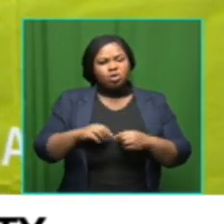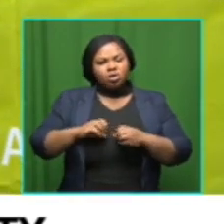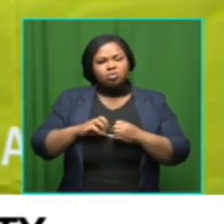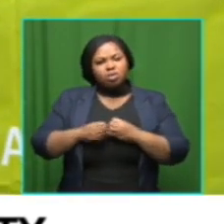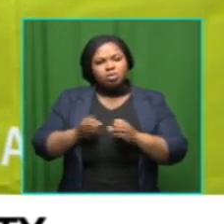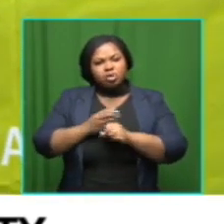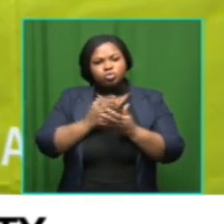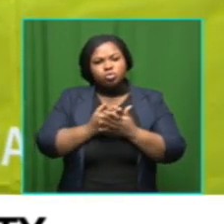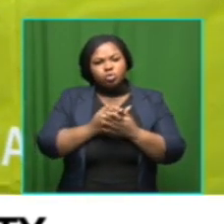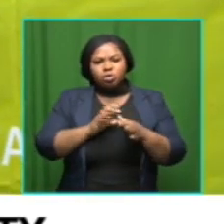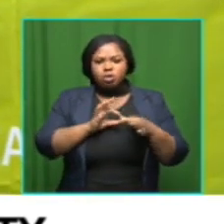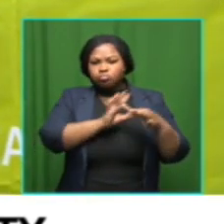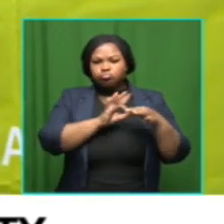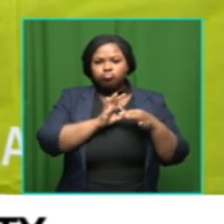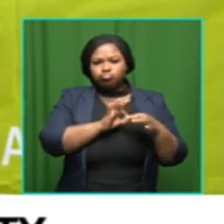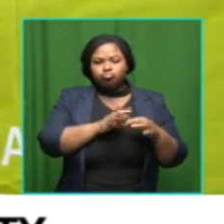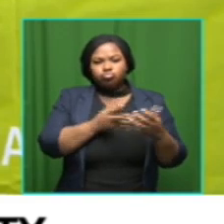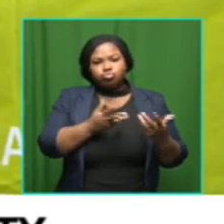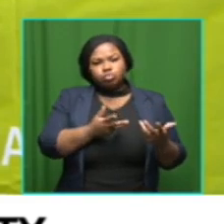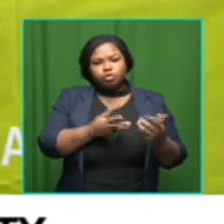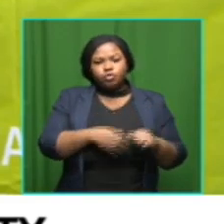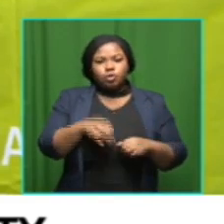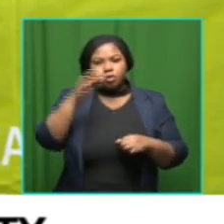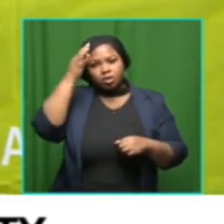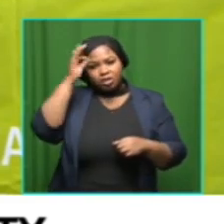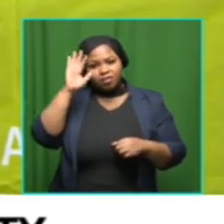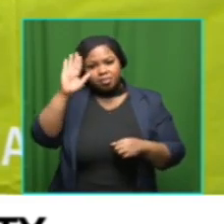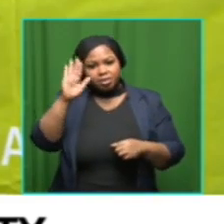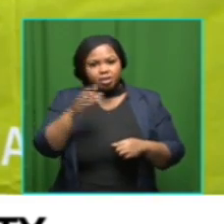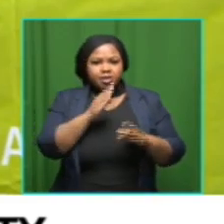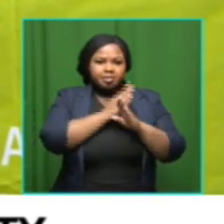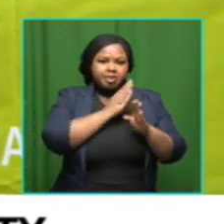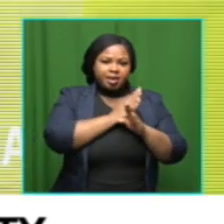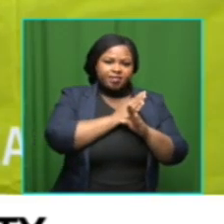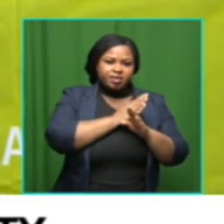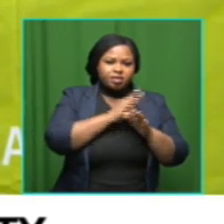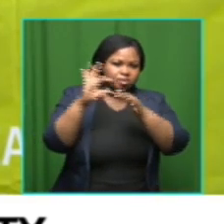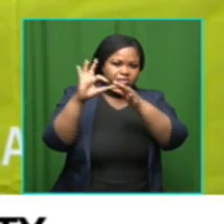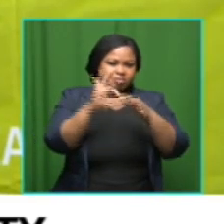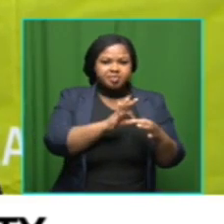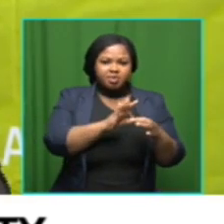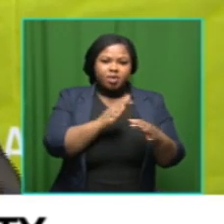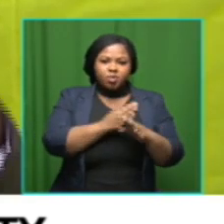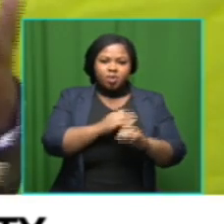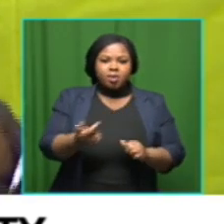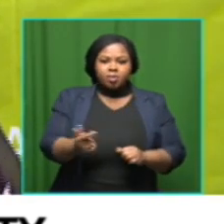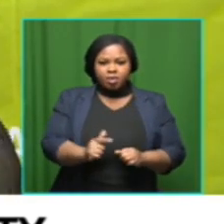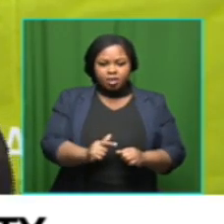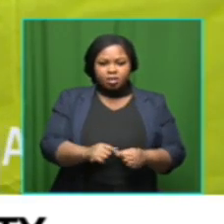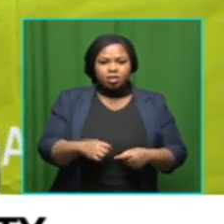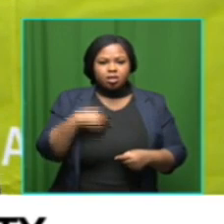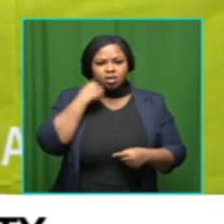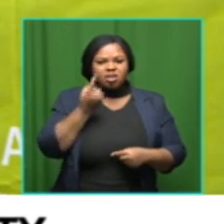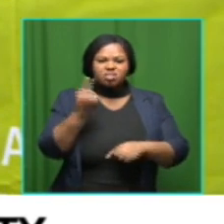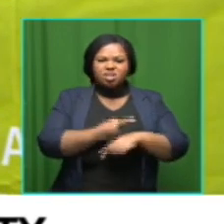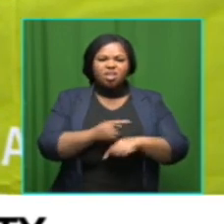good cooperation between the public sector and private sector. The following day,